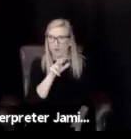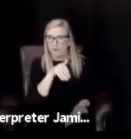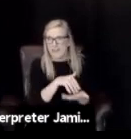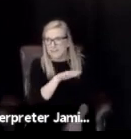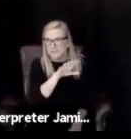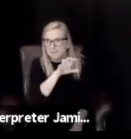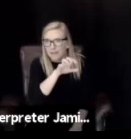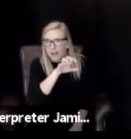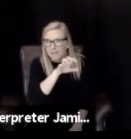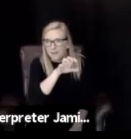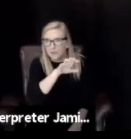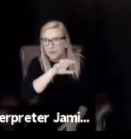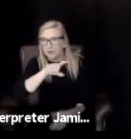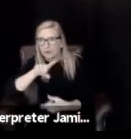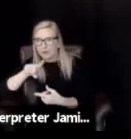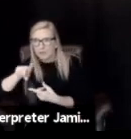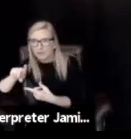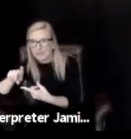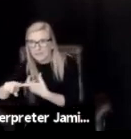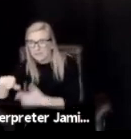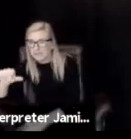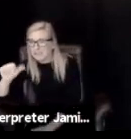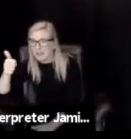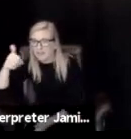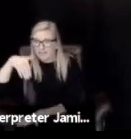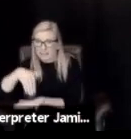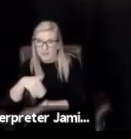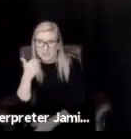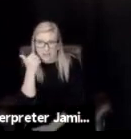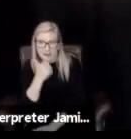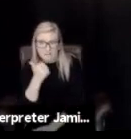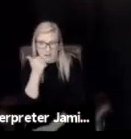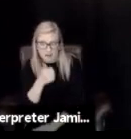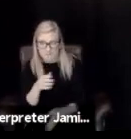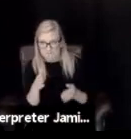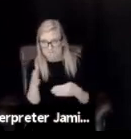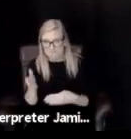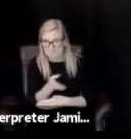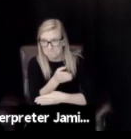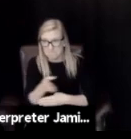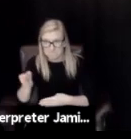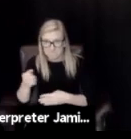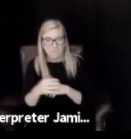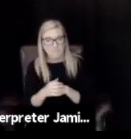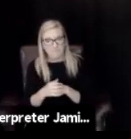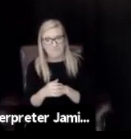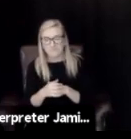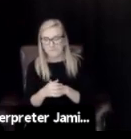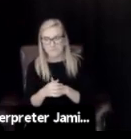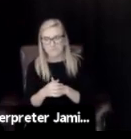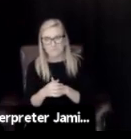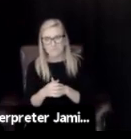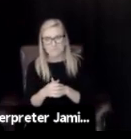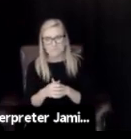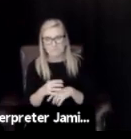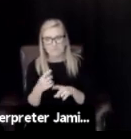$3,500 to $10,000 a day, right? That's a range based on